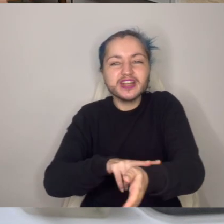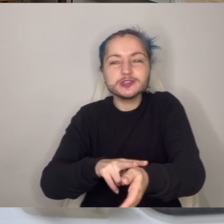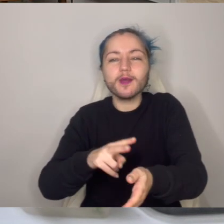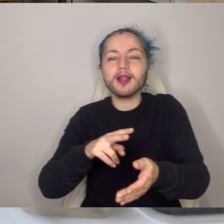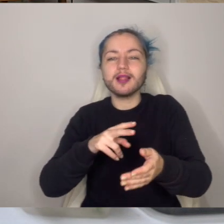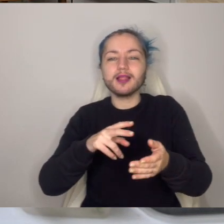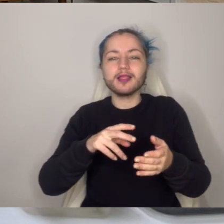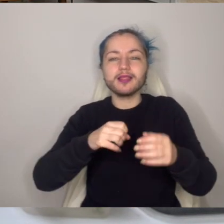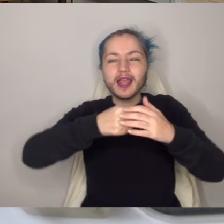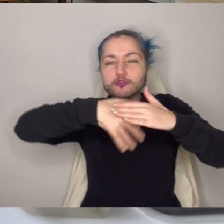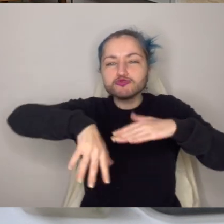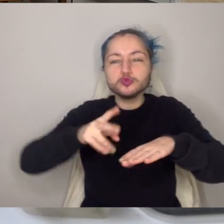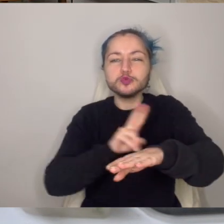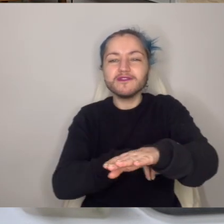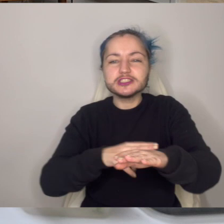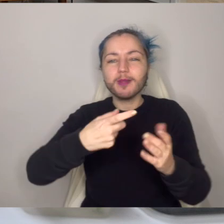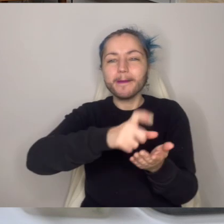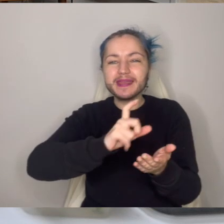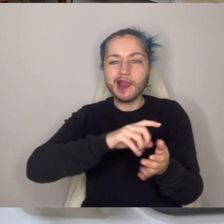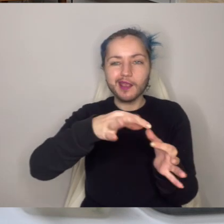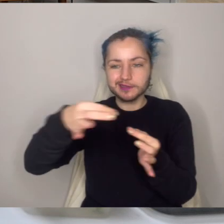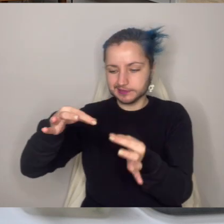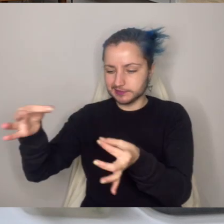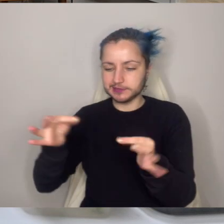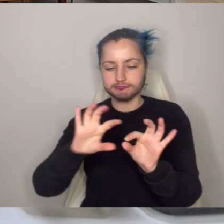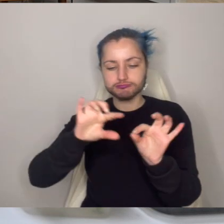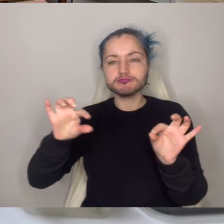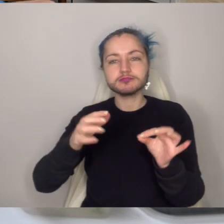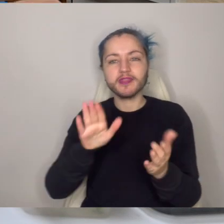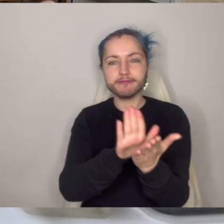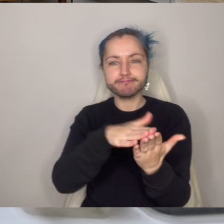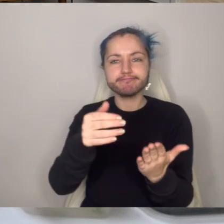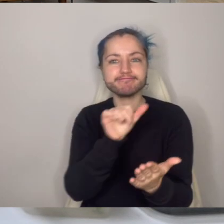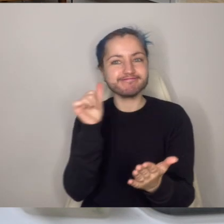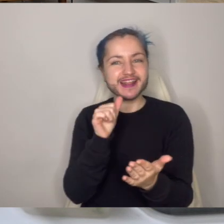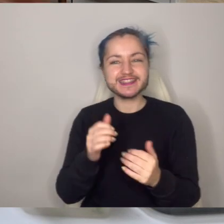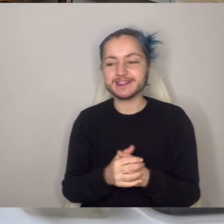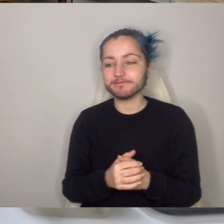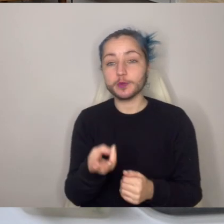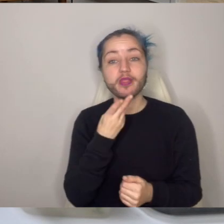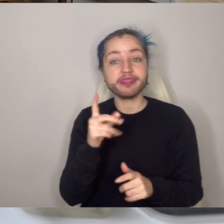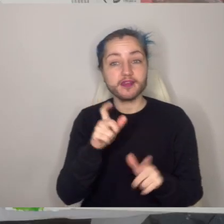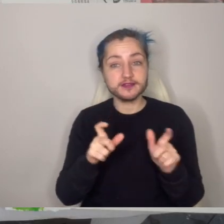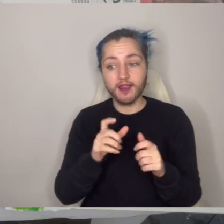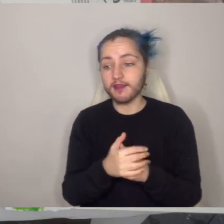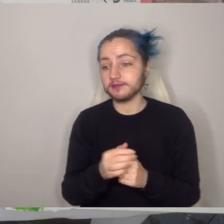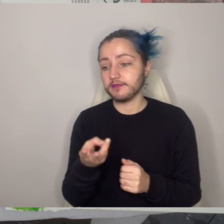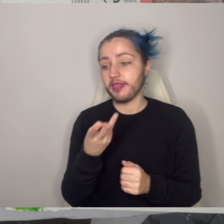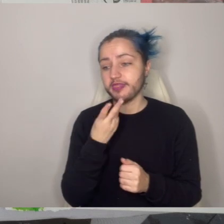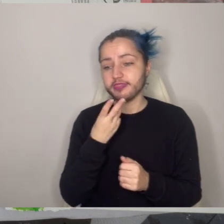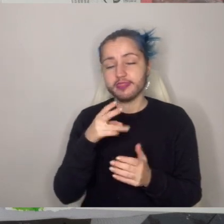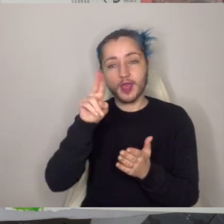make quite nice marks. And I'm going to take my 3rd colour and my 3rd